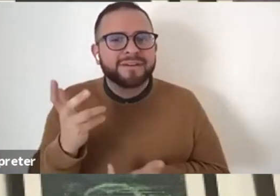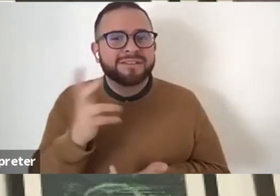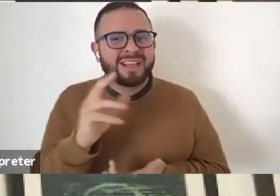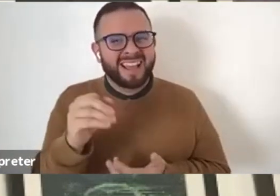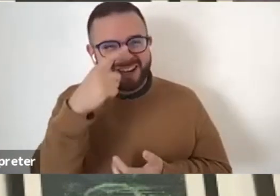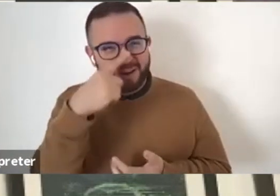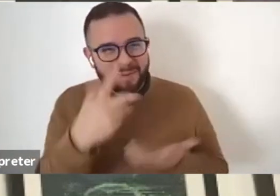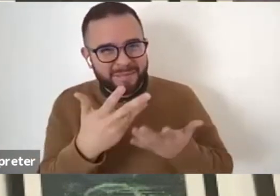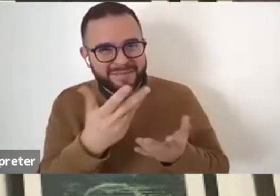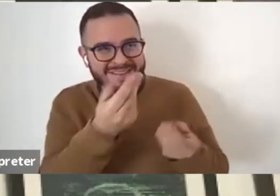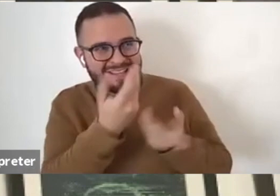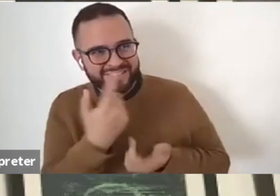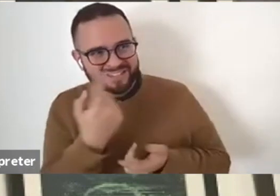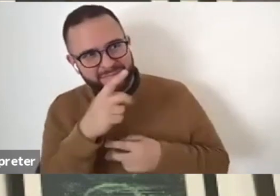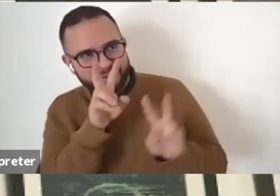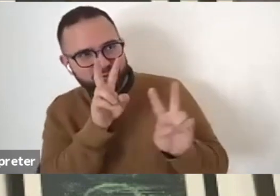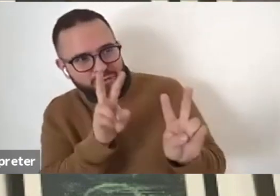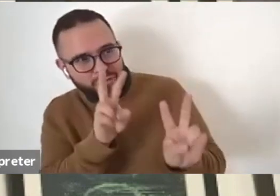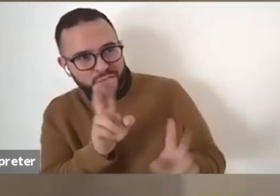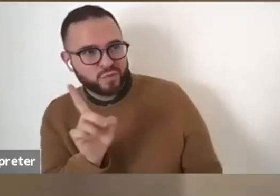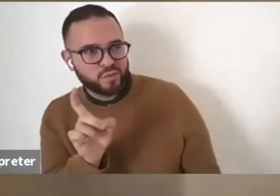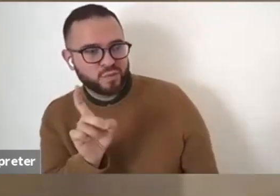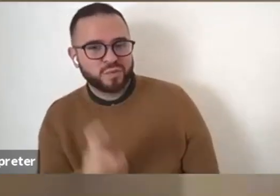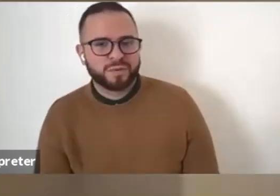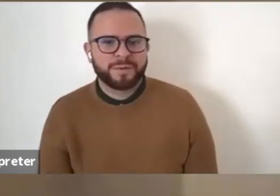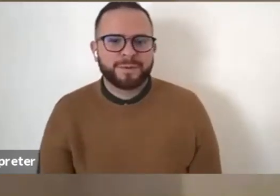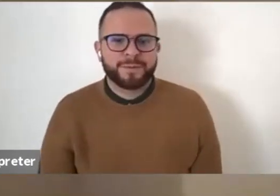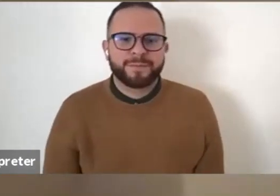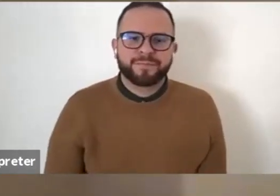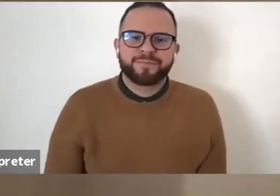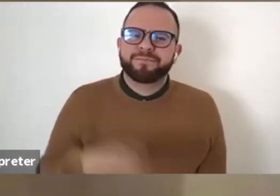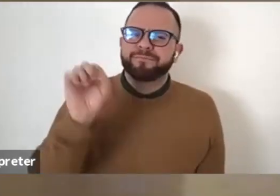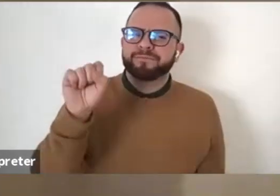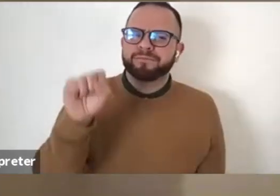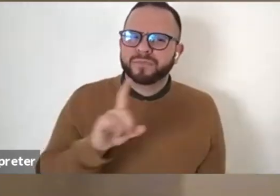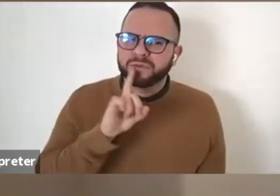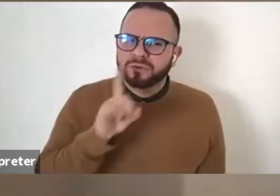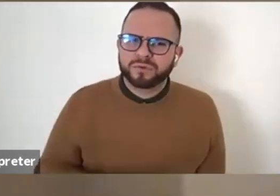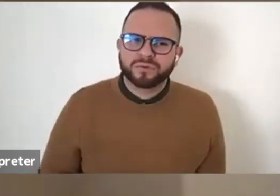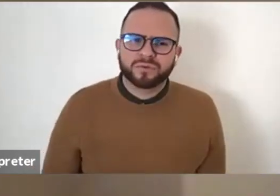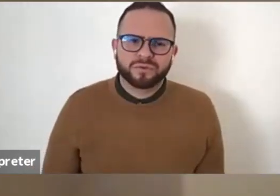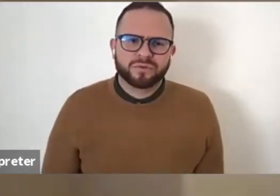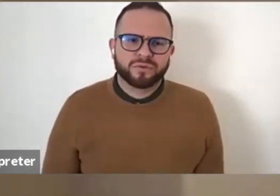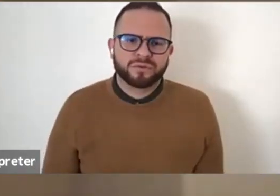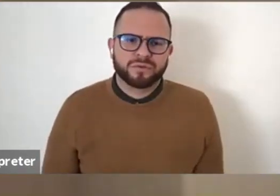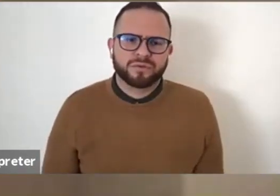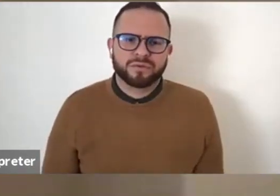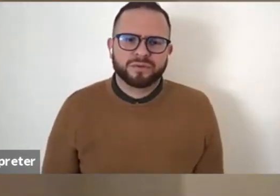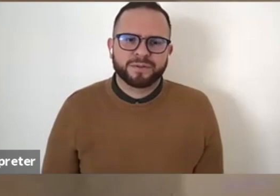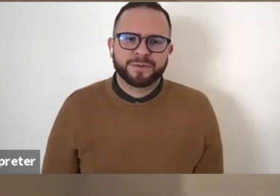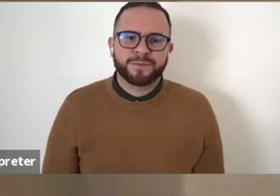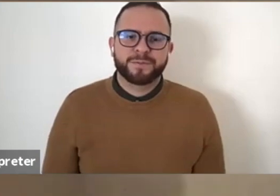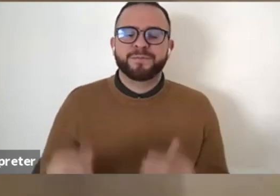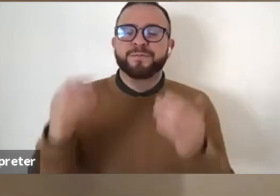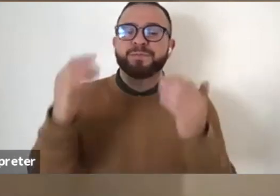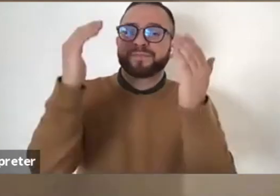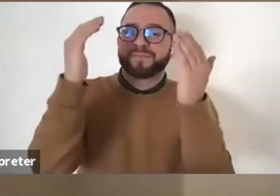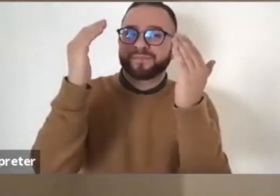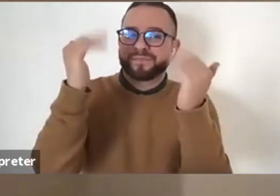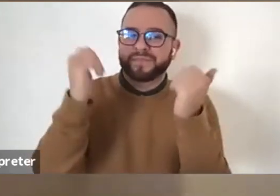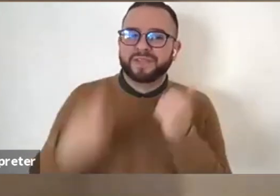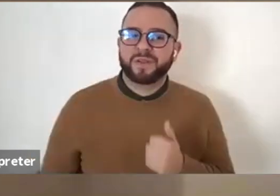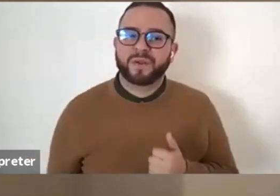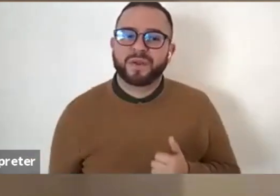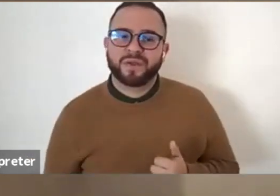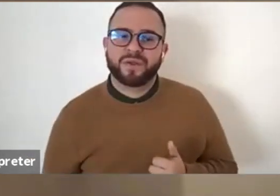something to look forward to. Sure, it's Lorber. Hopefully, it's gonna realize the film in